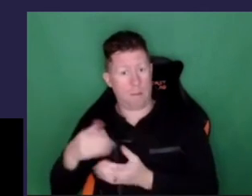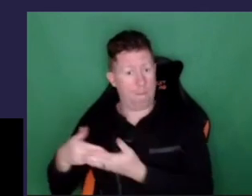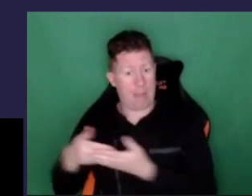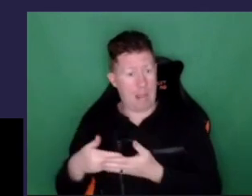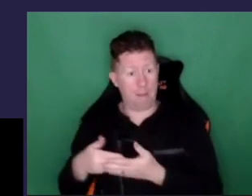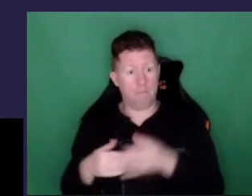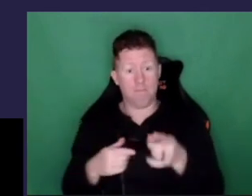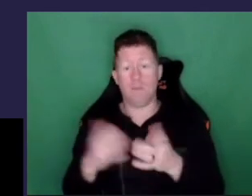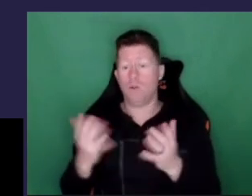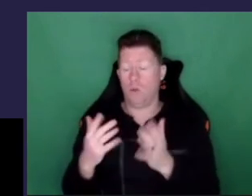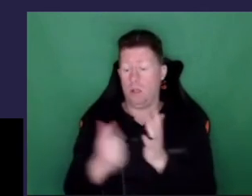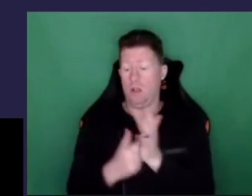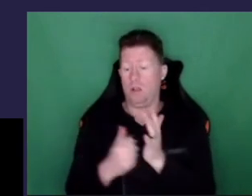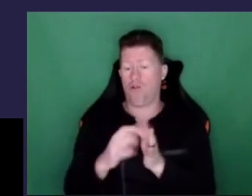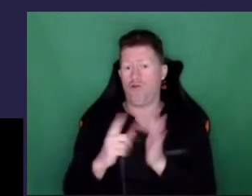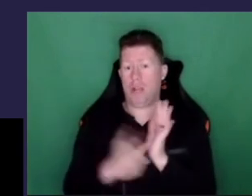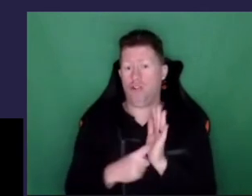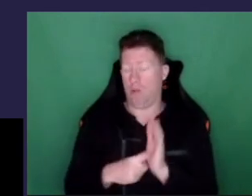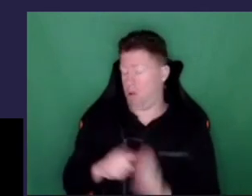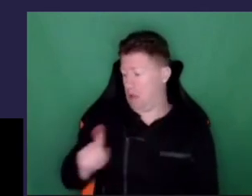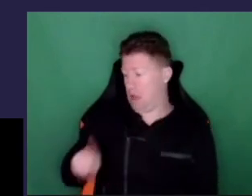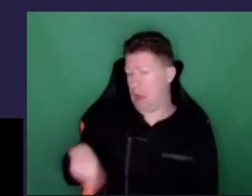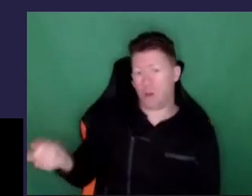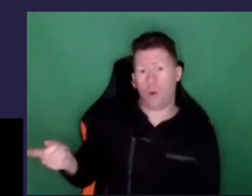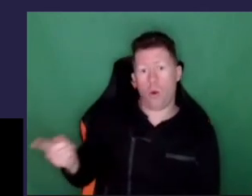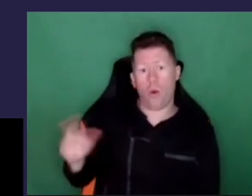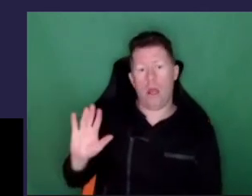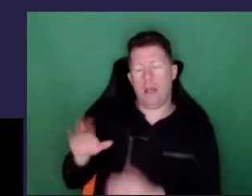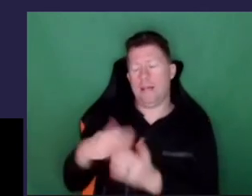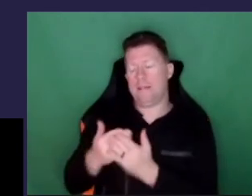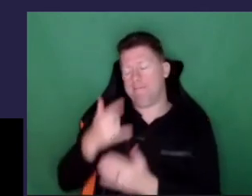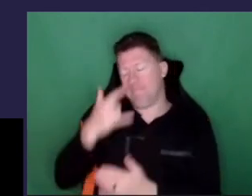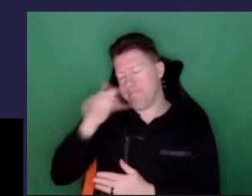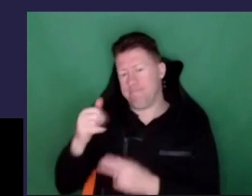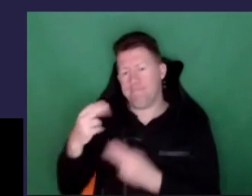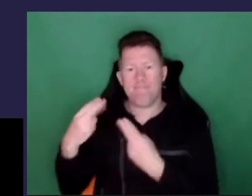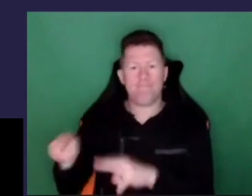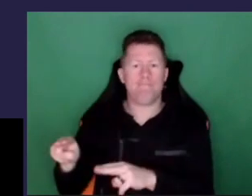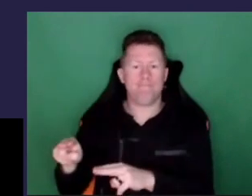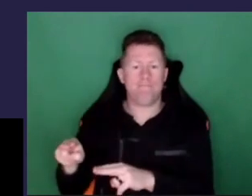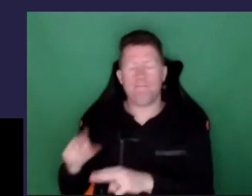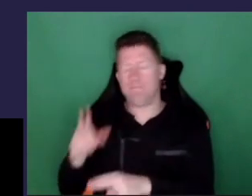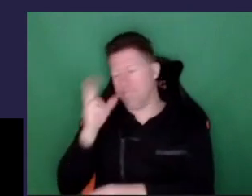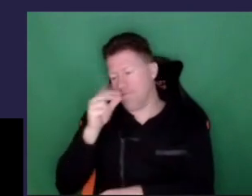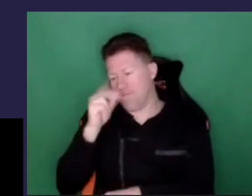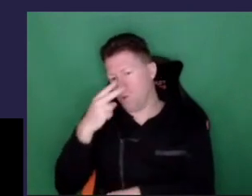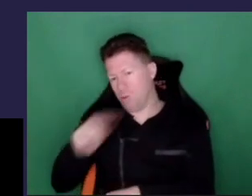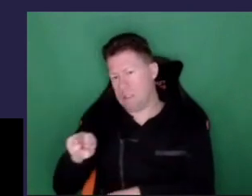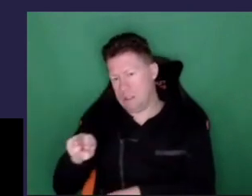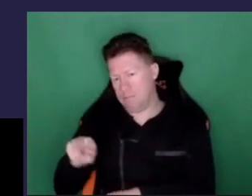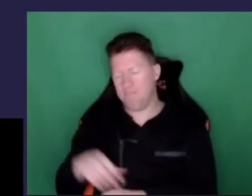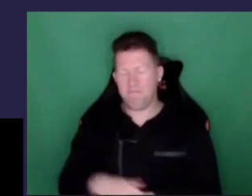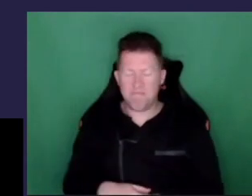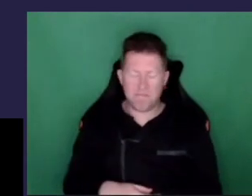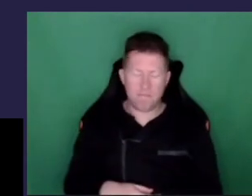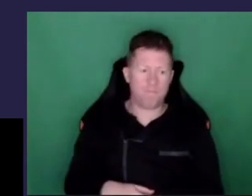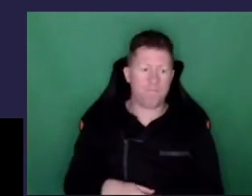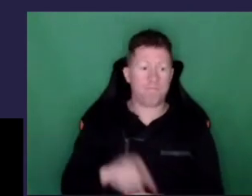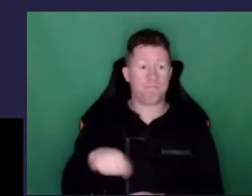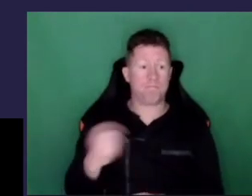where Rachel lived the rest of her life until she passed away, unfortunately, in her 20s. Next slide, please.